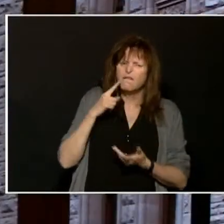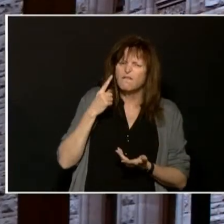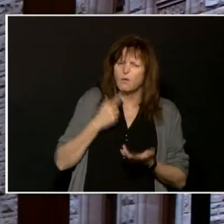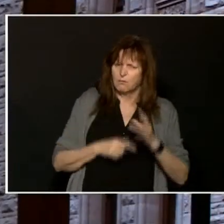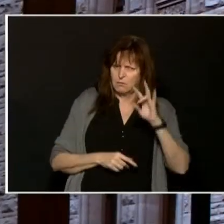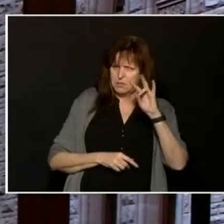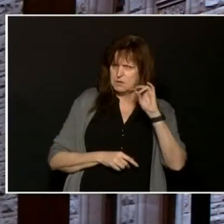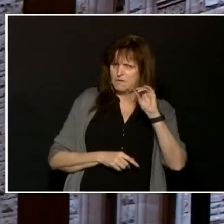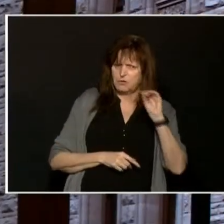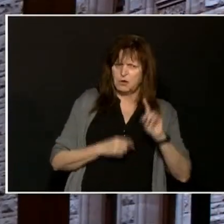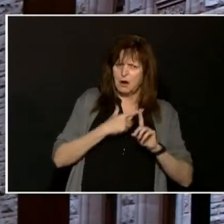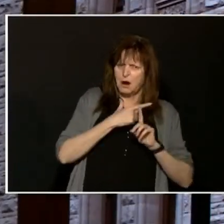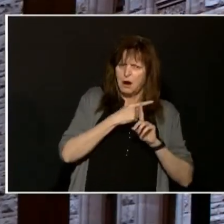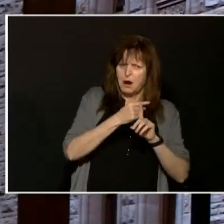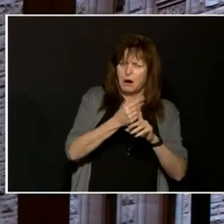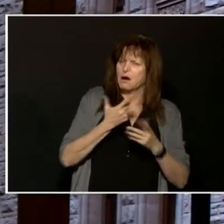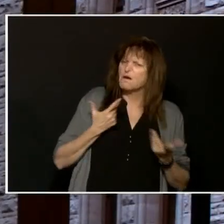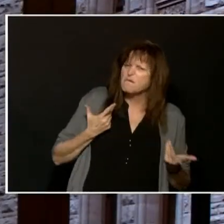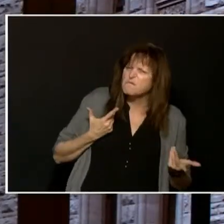So we're looking at the,